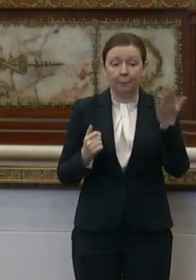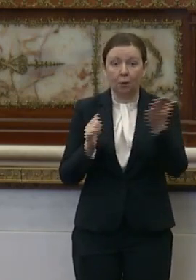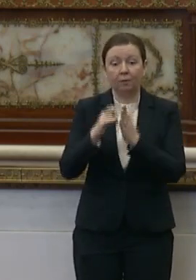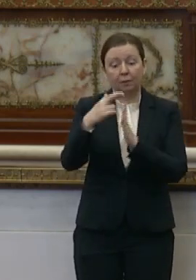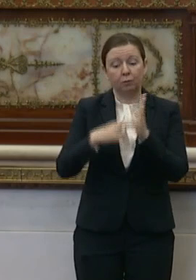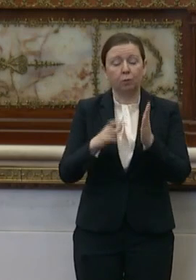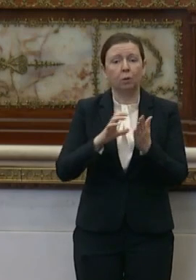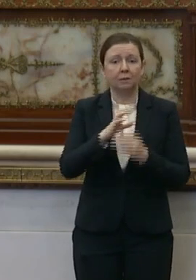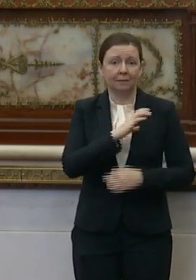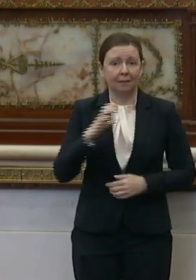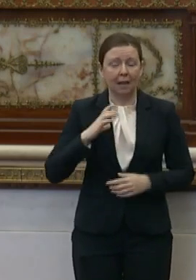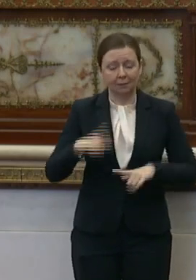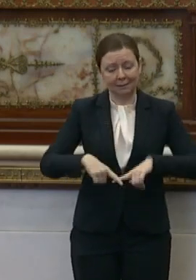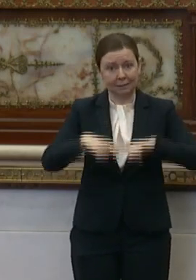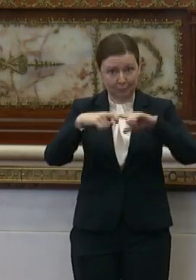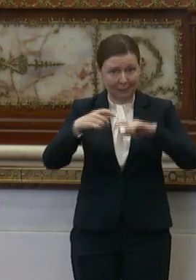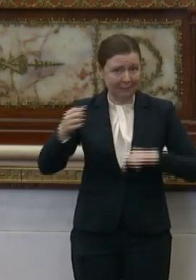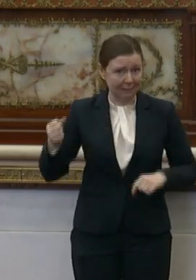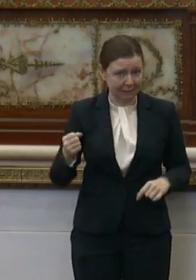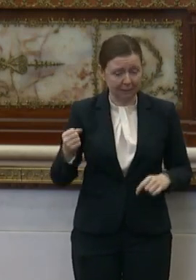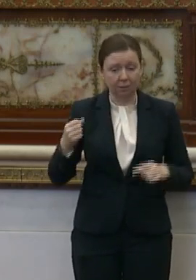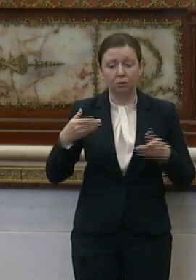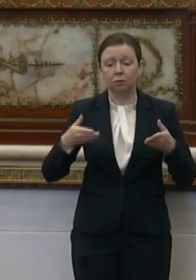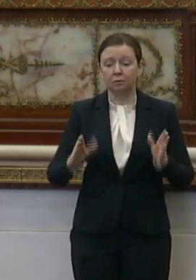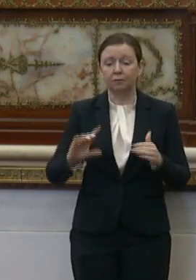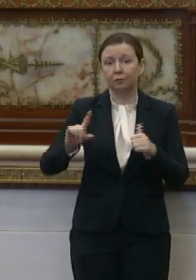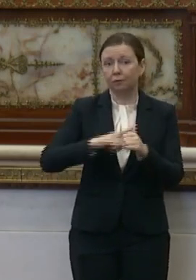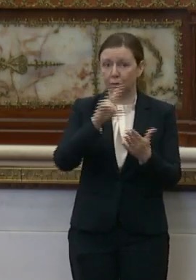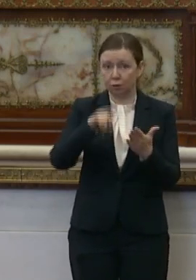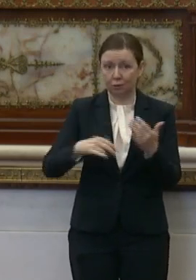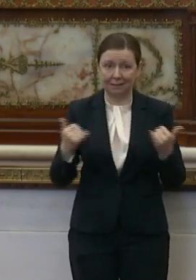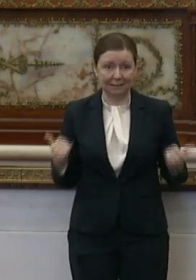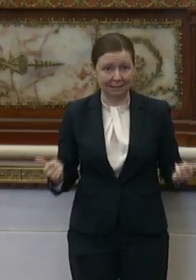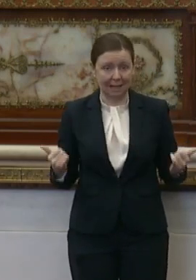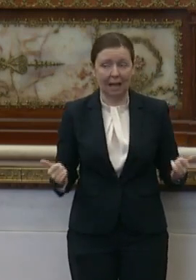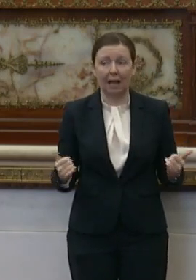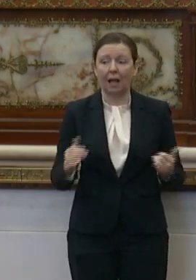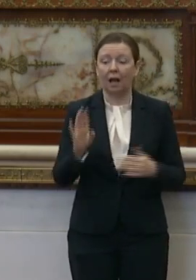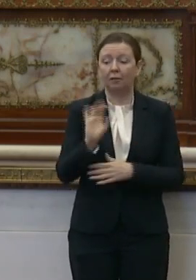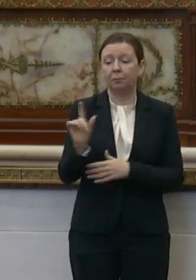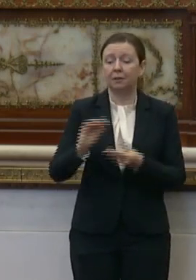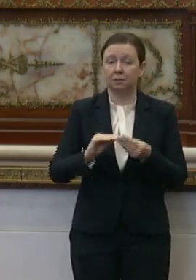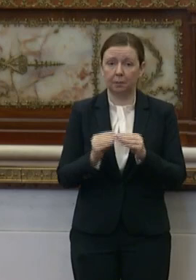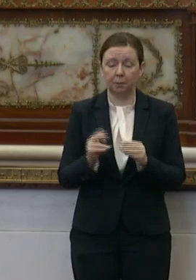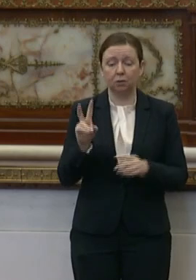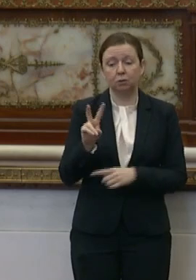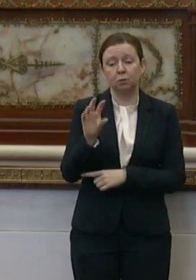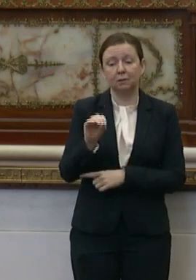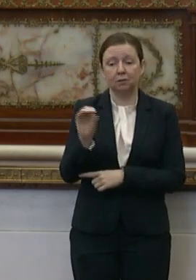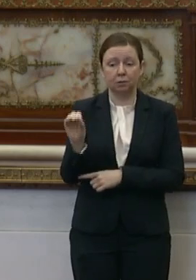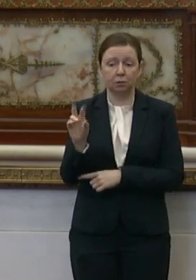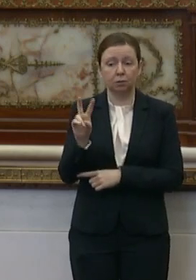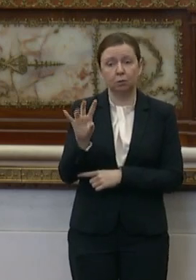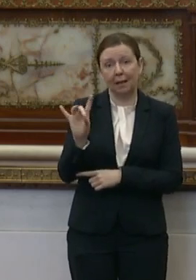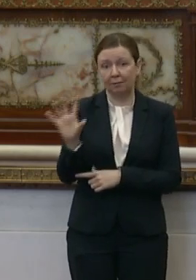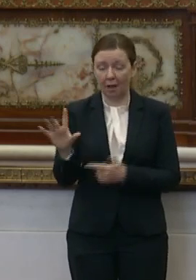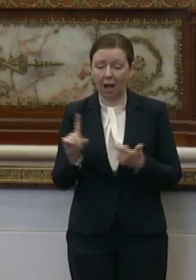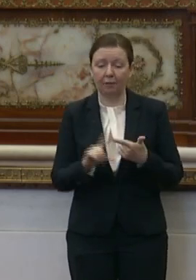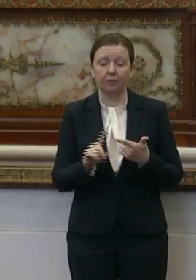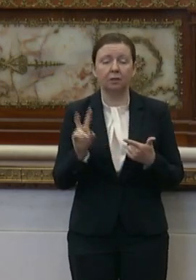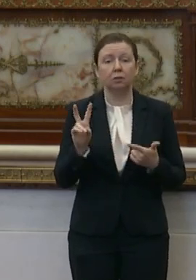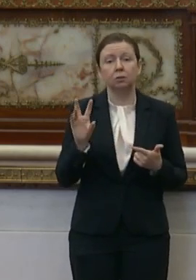rules of council be suspended so as to permit first reading this day of bill numbers 200285,